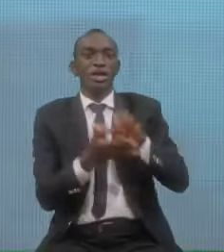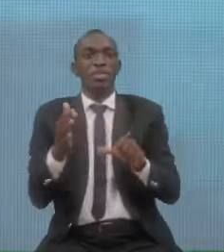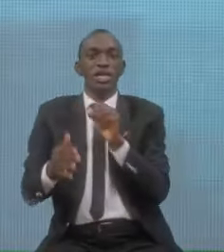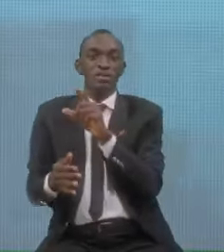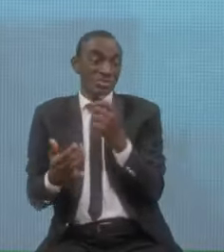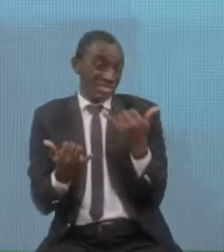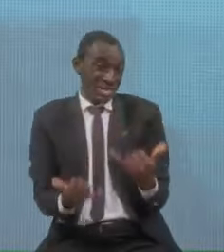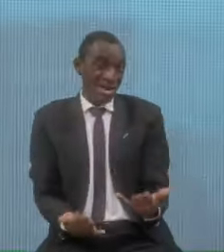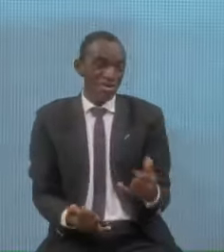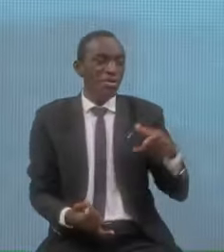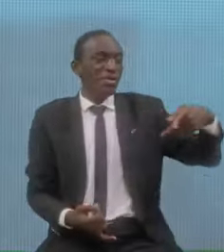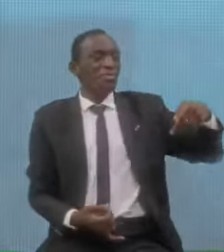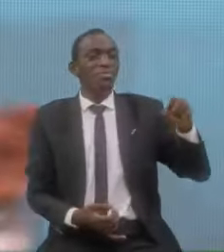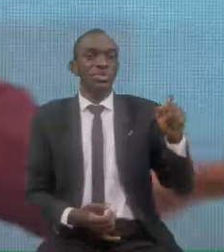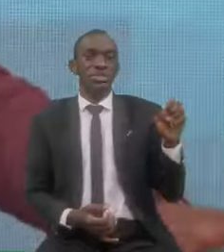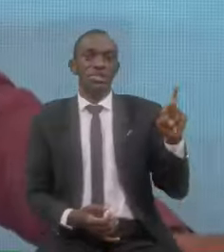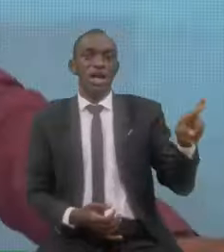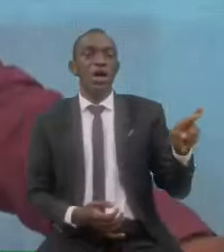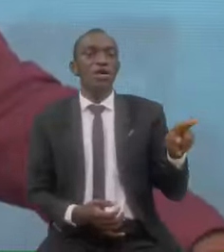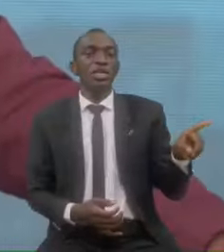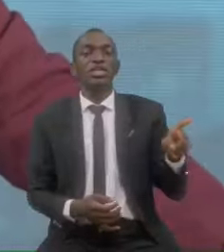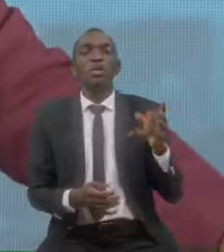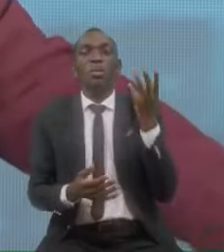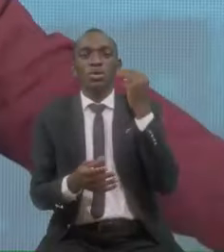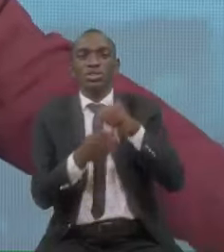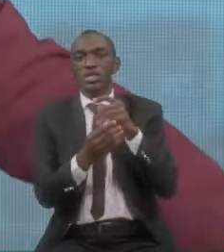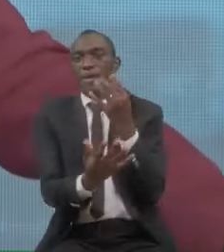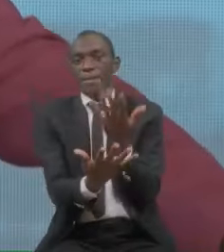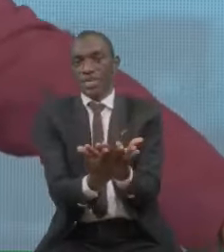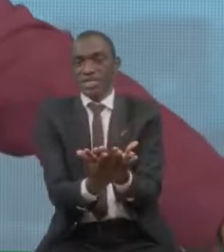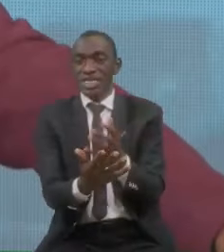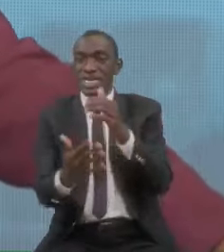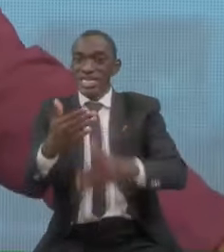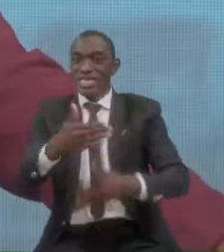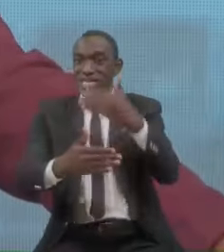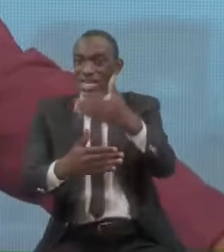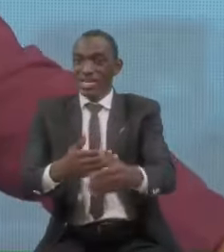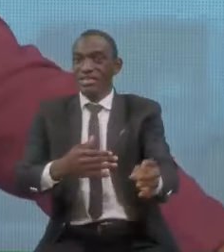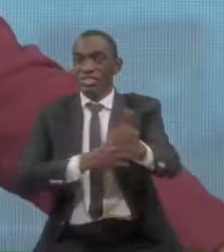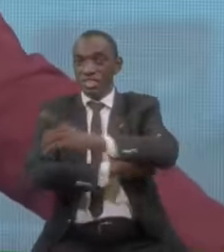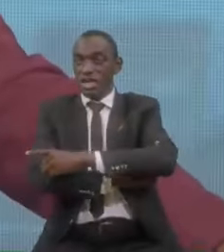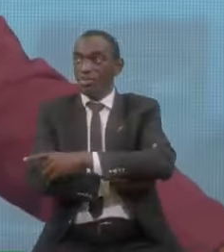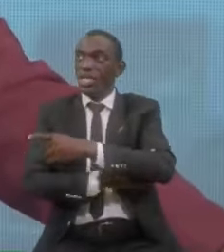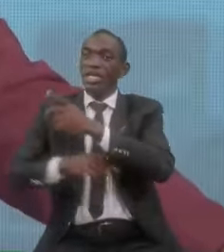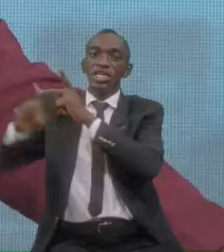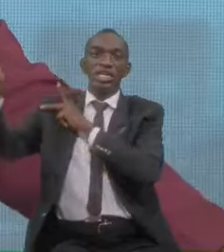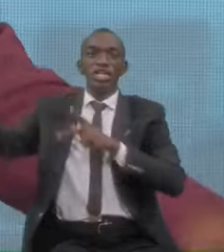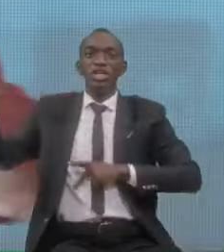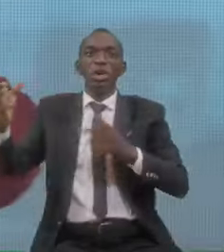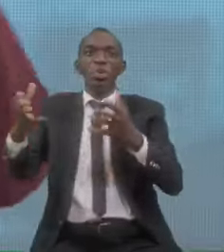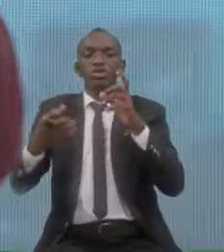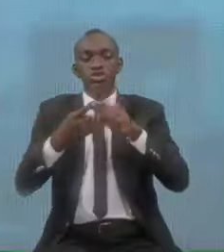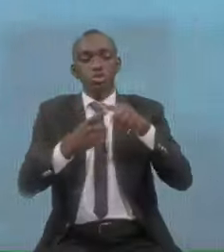prison. And the next day, Herod wanted to take his life to please the